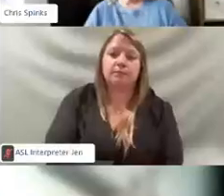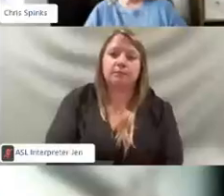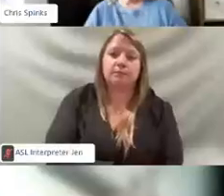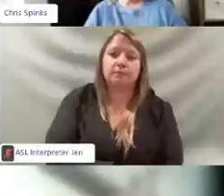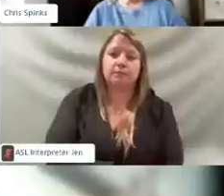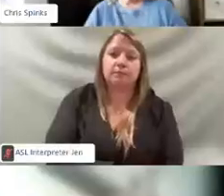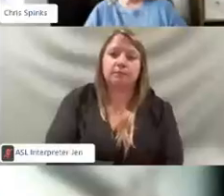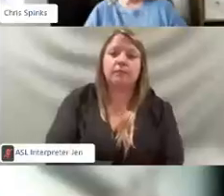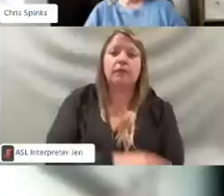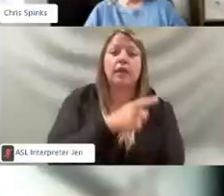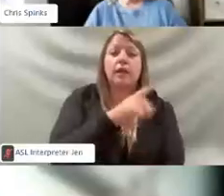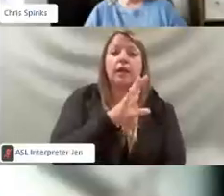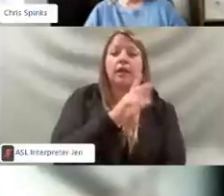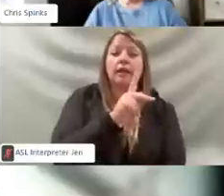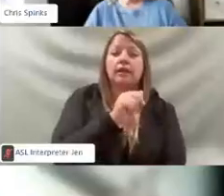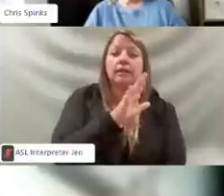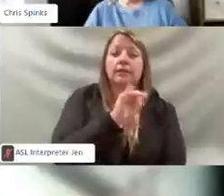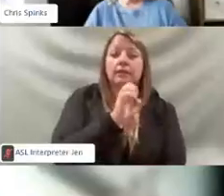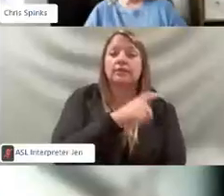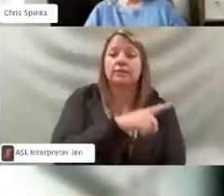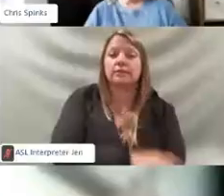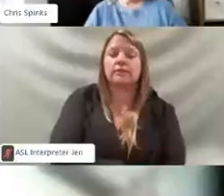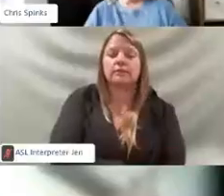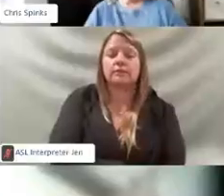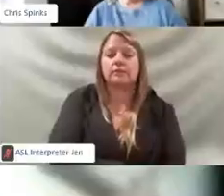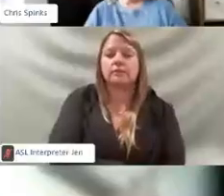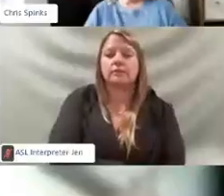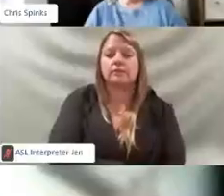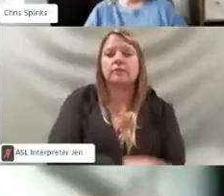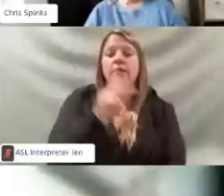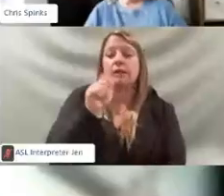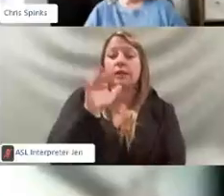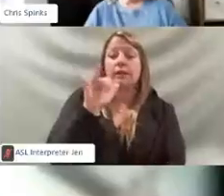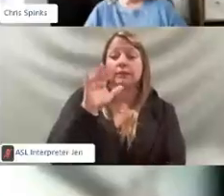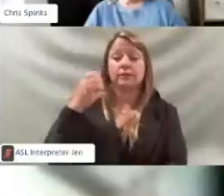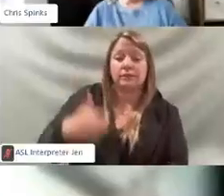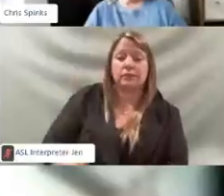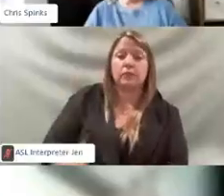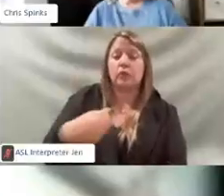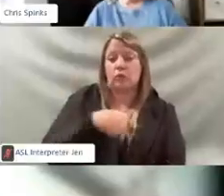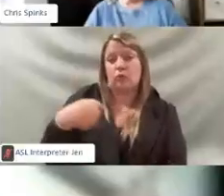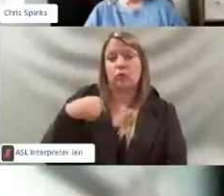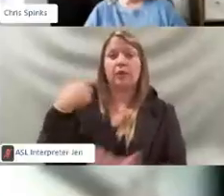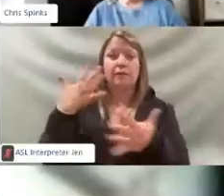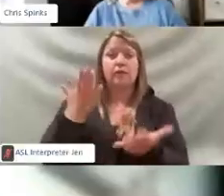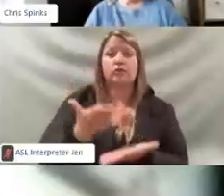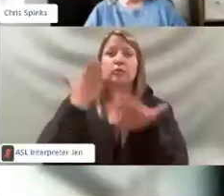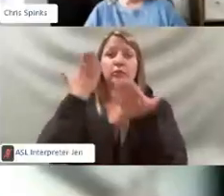Okay, I think back to Casey. Okay. All right, so this is Casey. We have presented